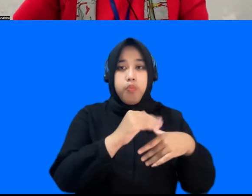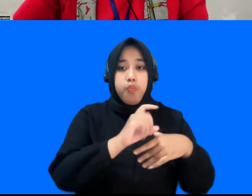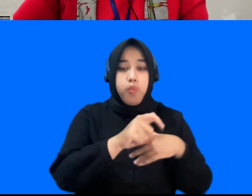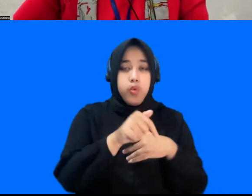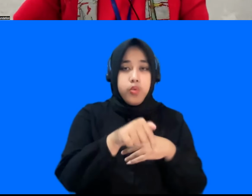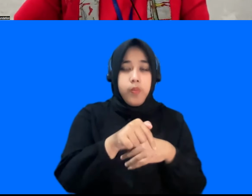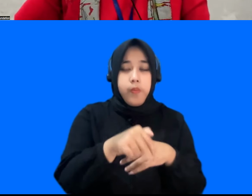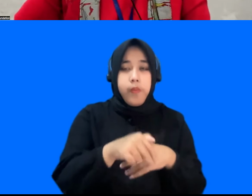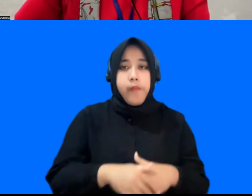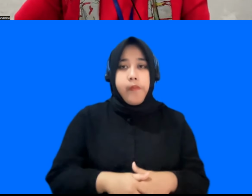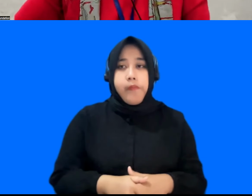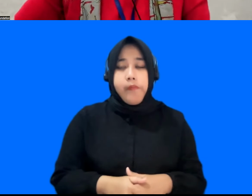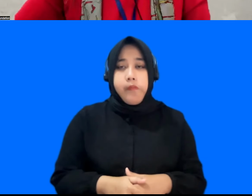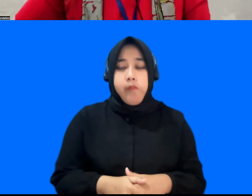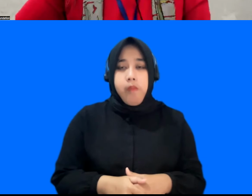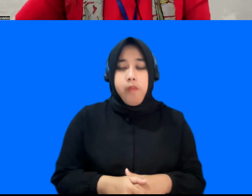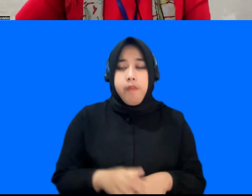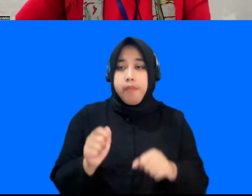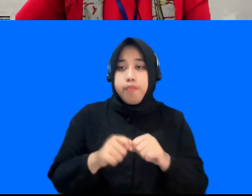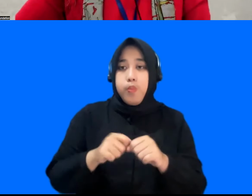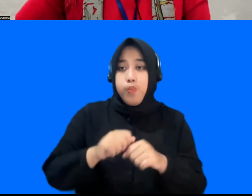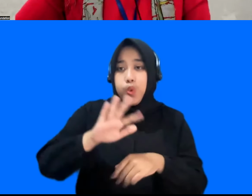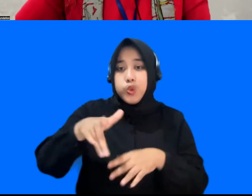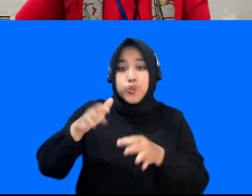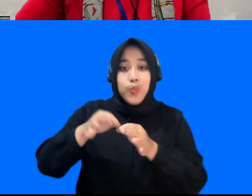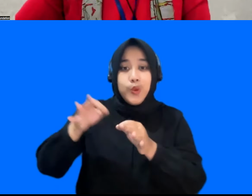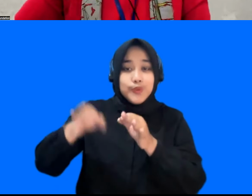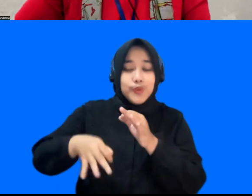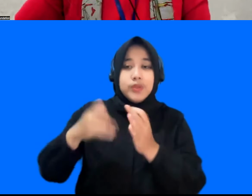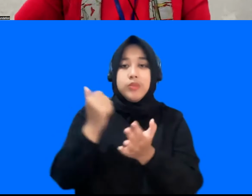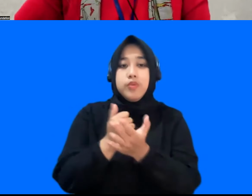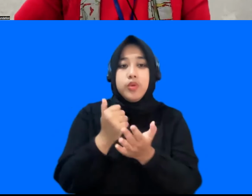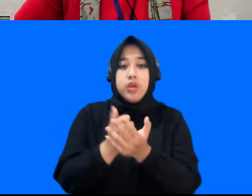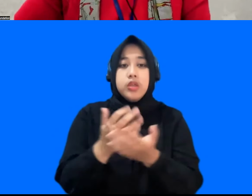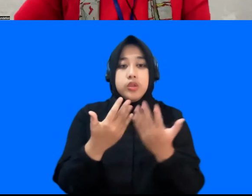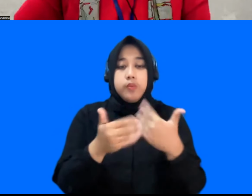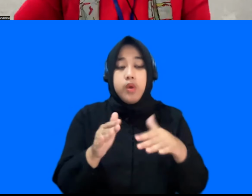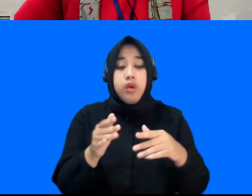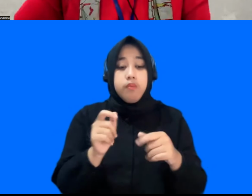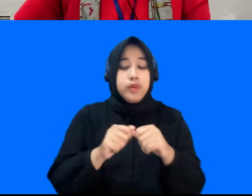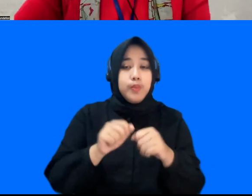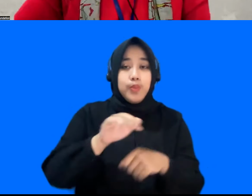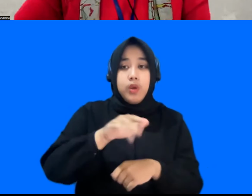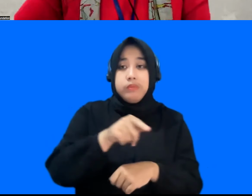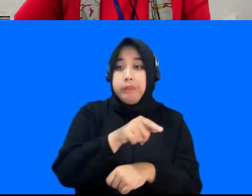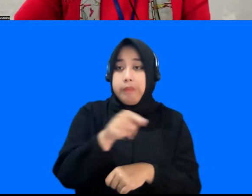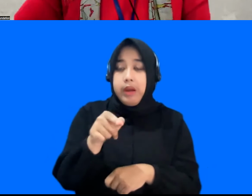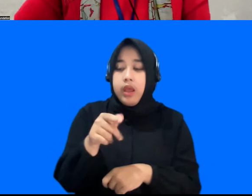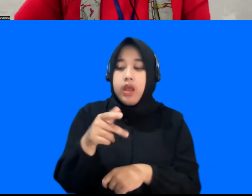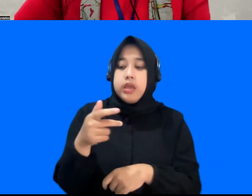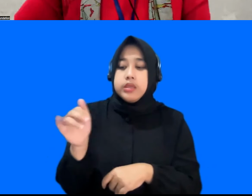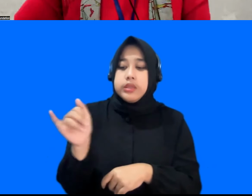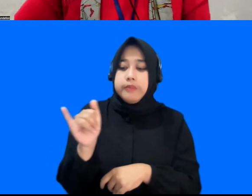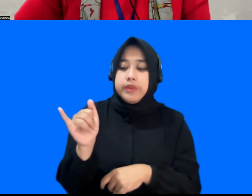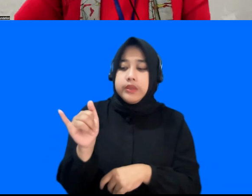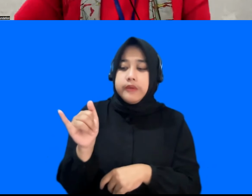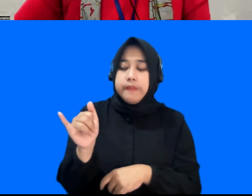these solutions open source, keeping them at cost, and running ourselves as a charity, not profit